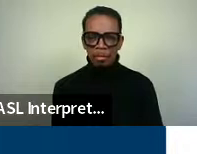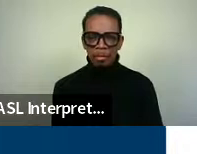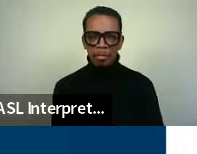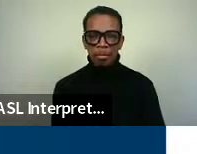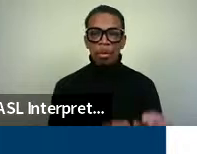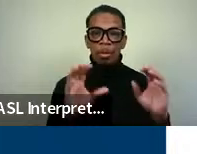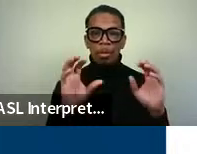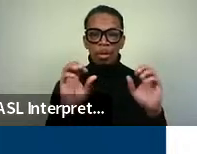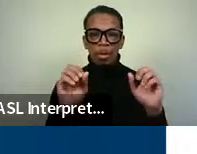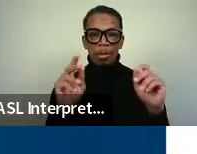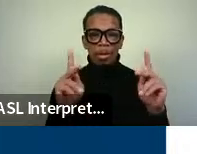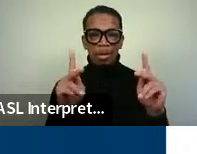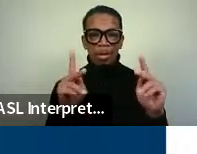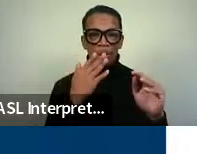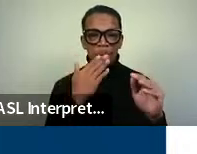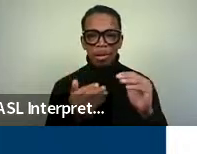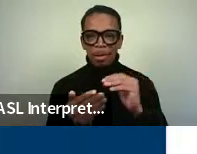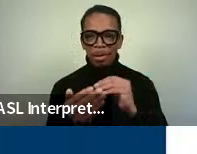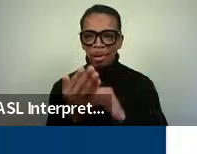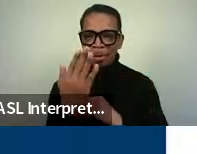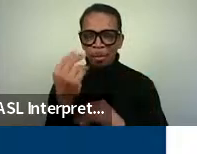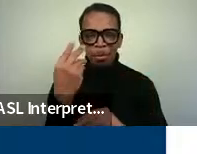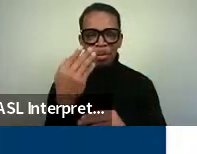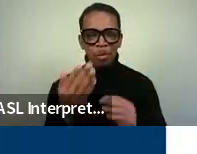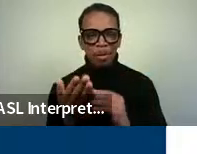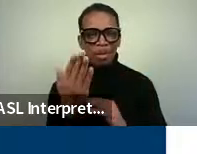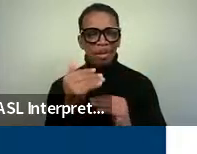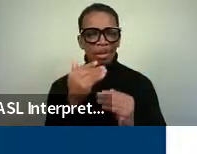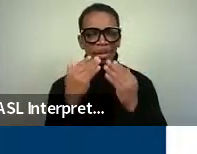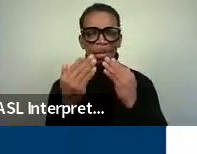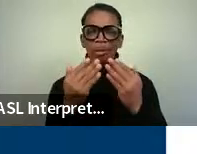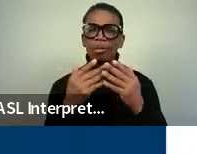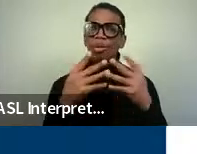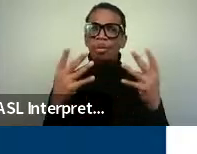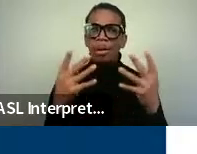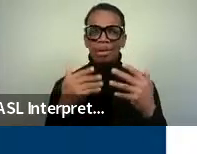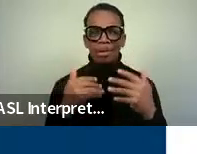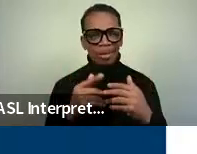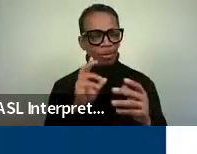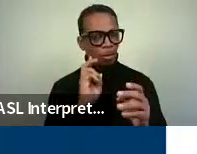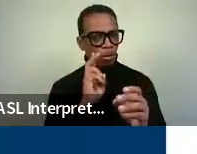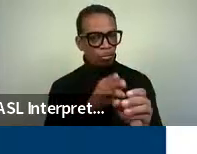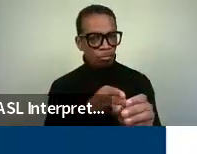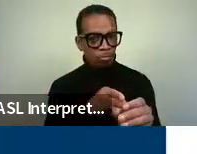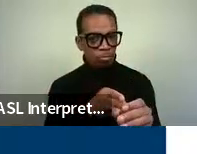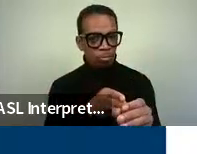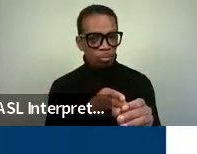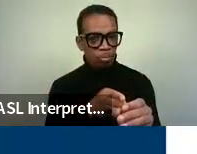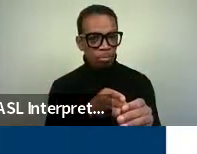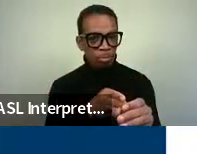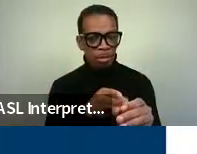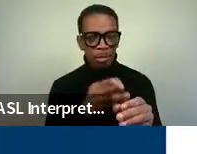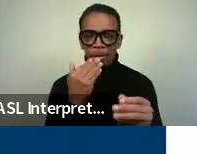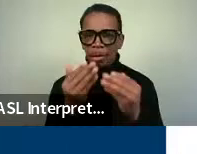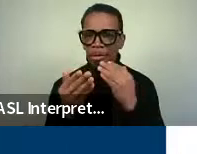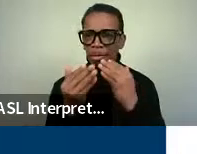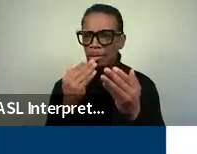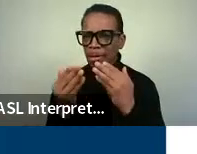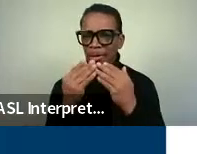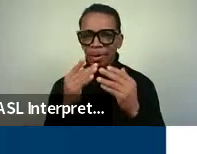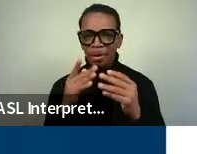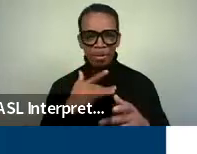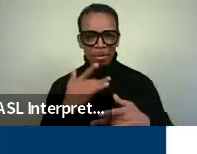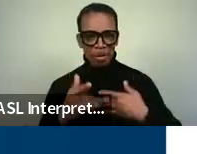Okay, well, good morning, everyone, and thank you so much for joining us this morning, this